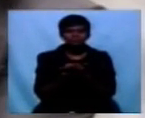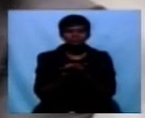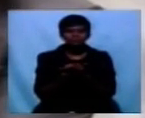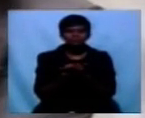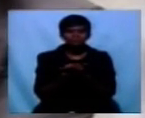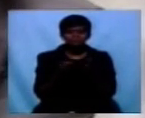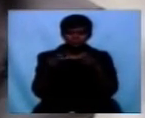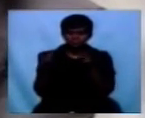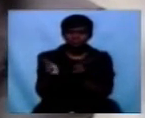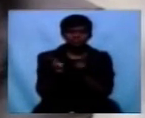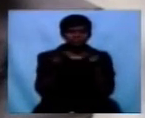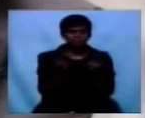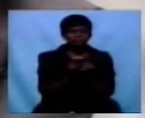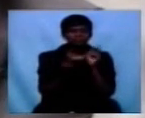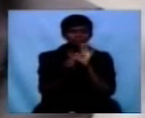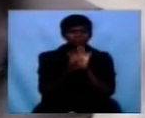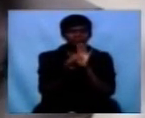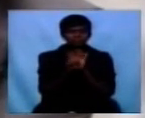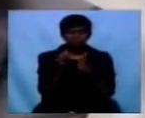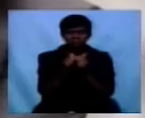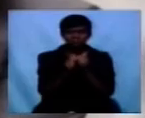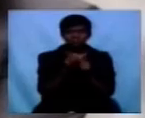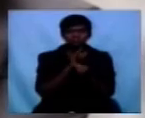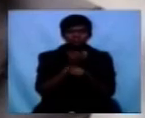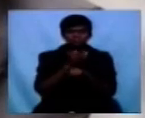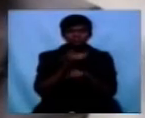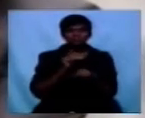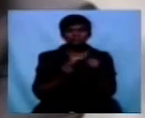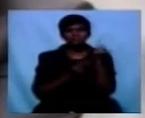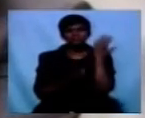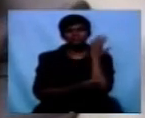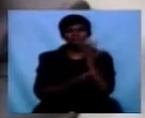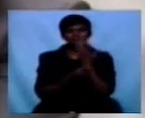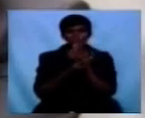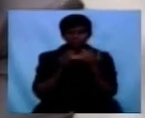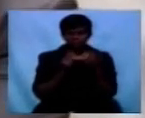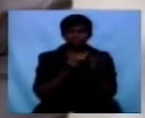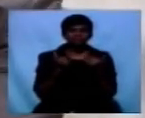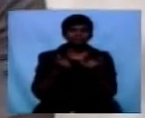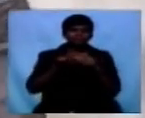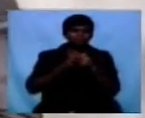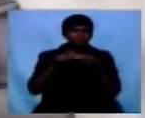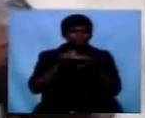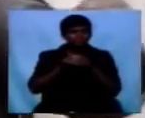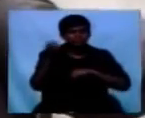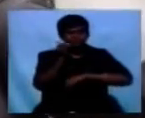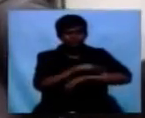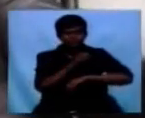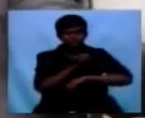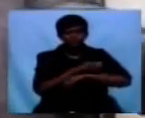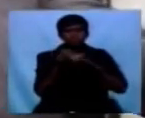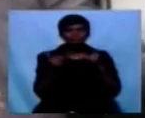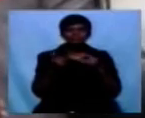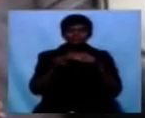volume places that once we develop them, we begin getting returns on our investment. Then we begin